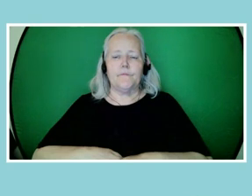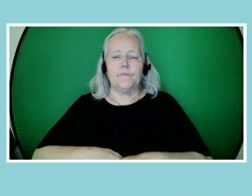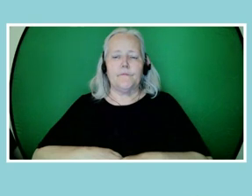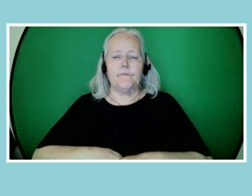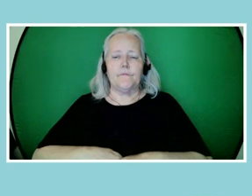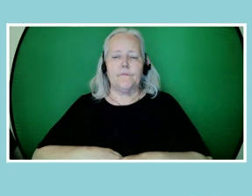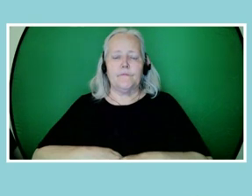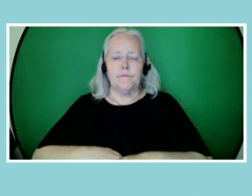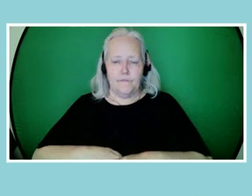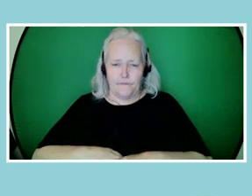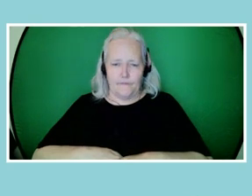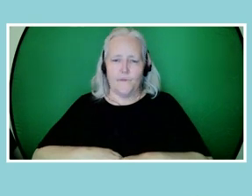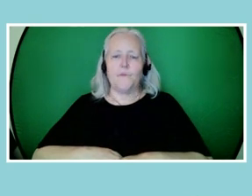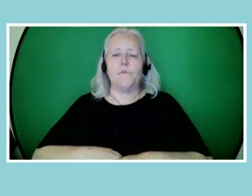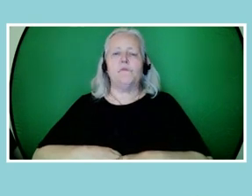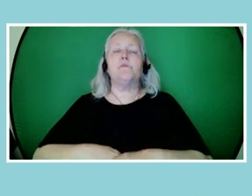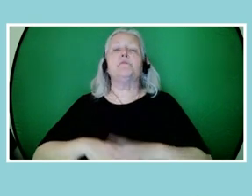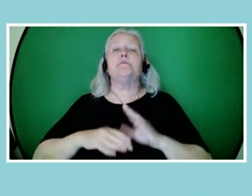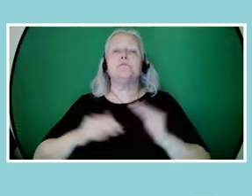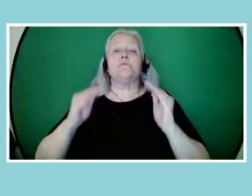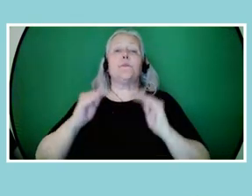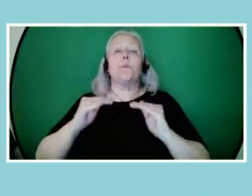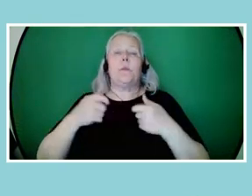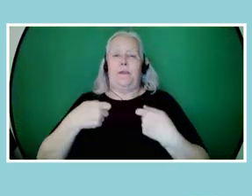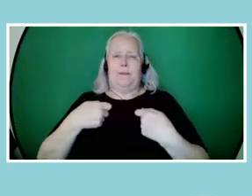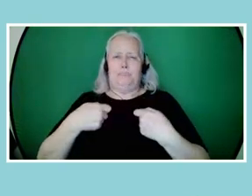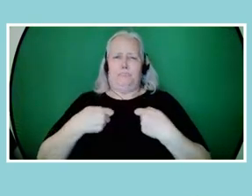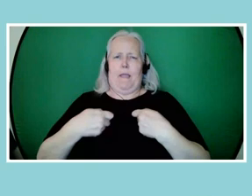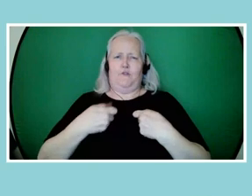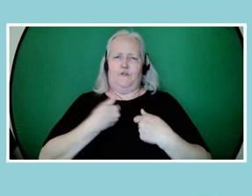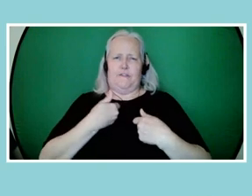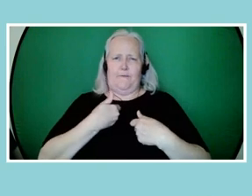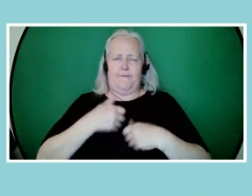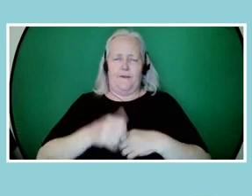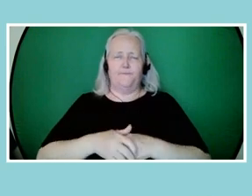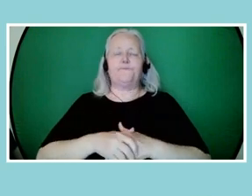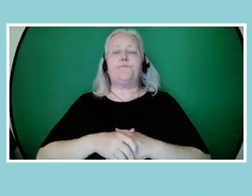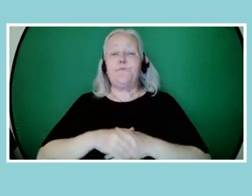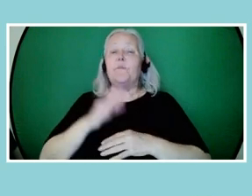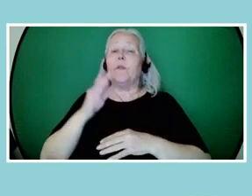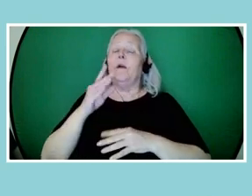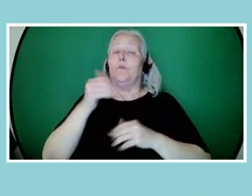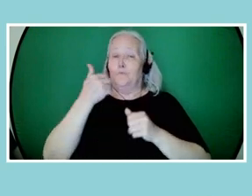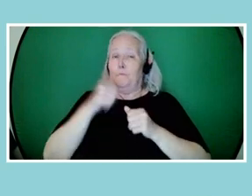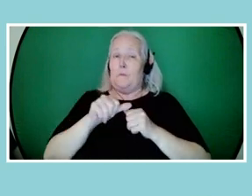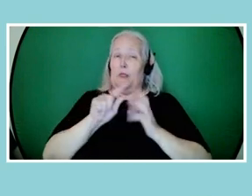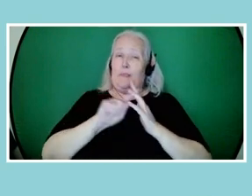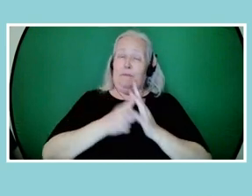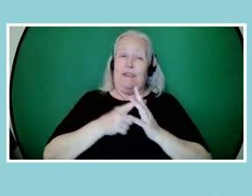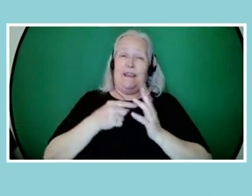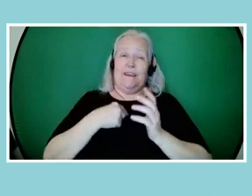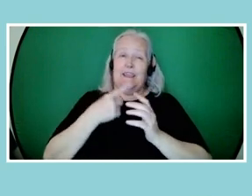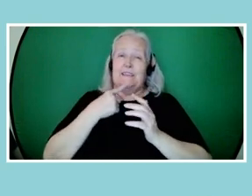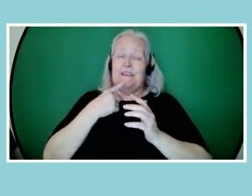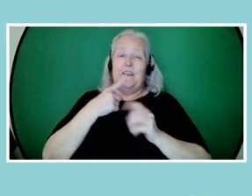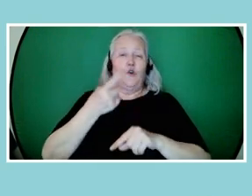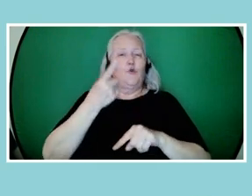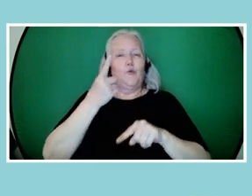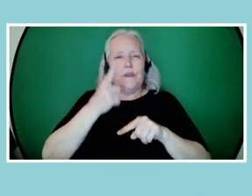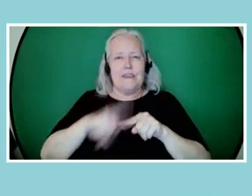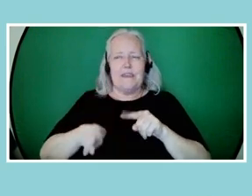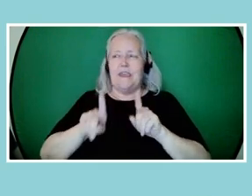So managing yourself. So as I said at the beginning, you can't accompany anybody who